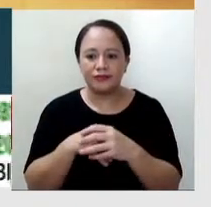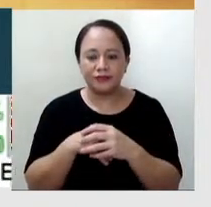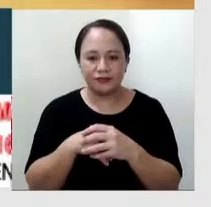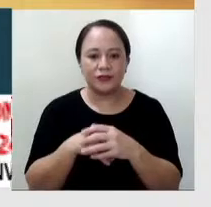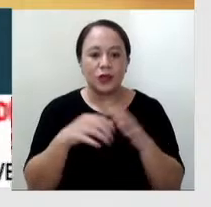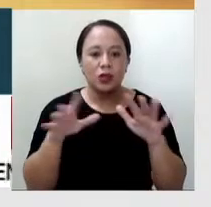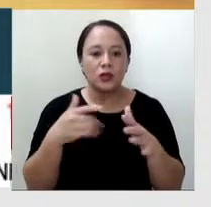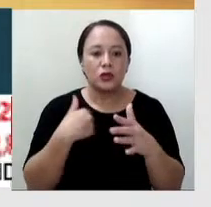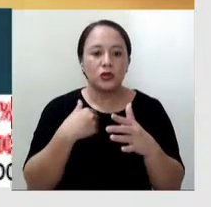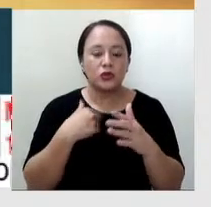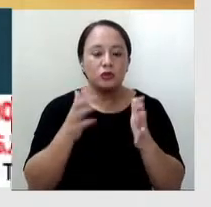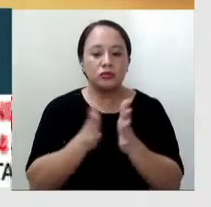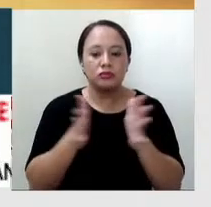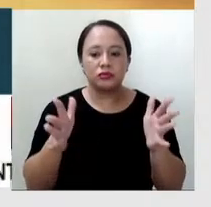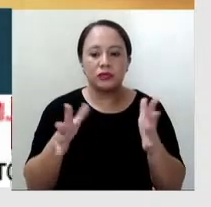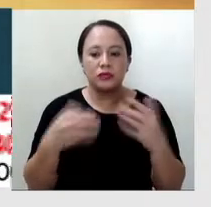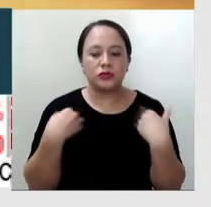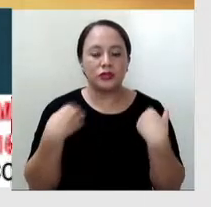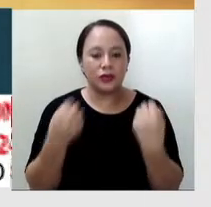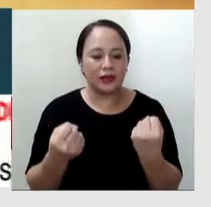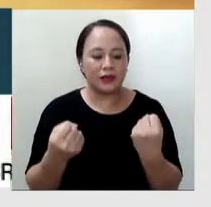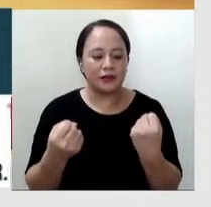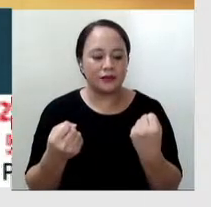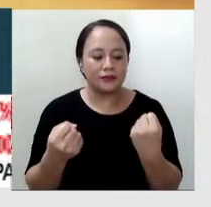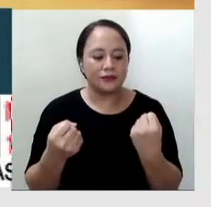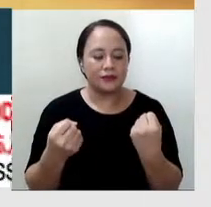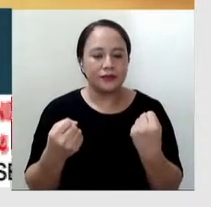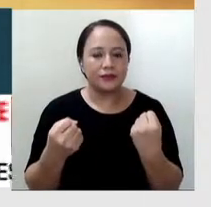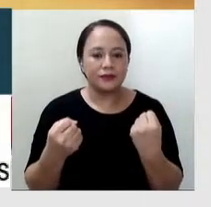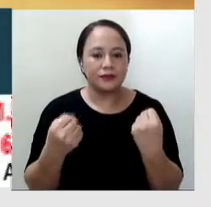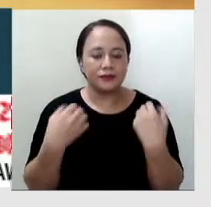to broaden and strengthen and be